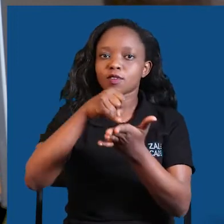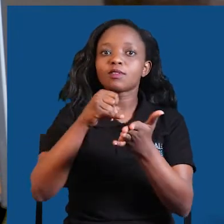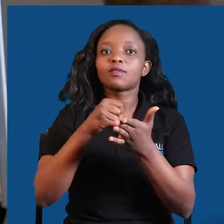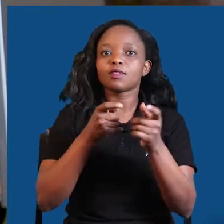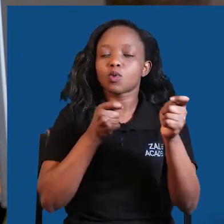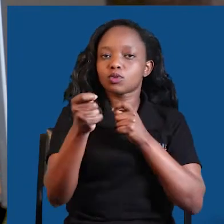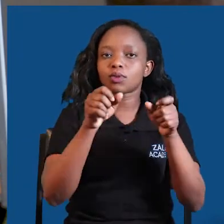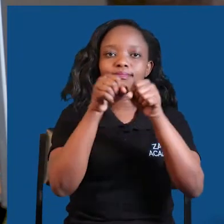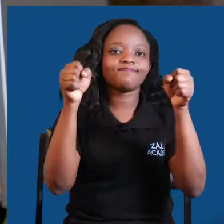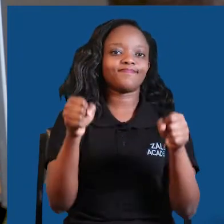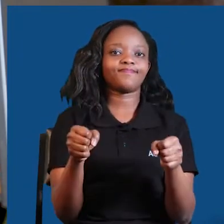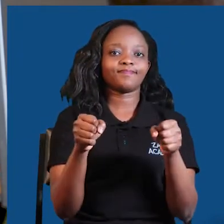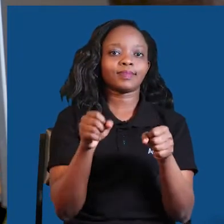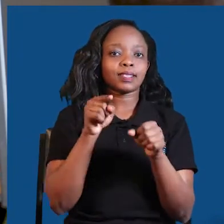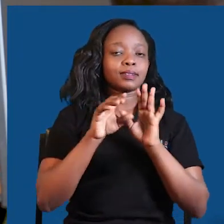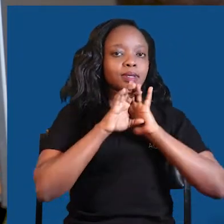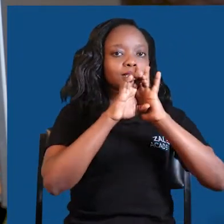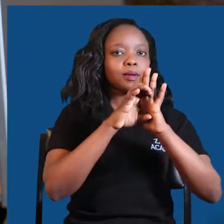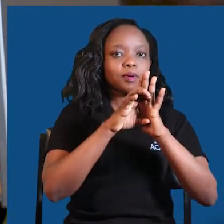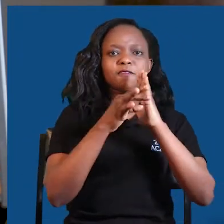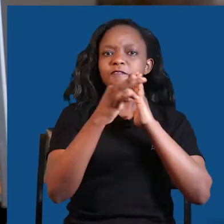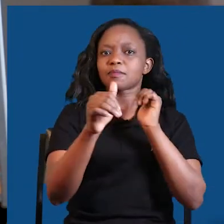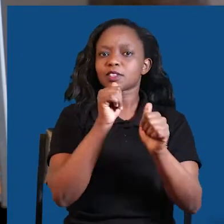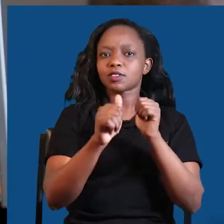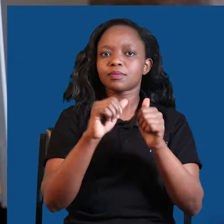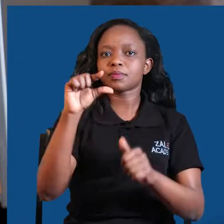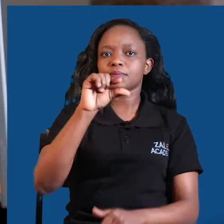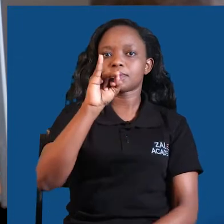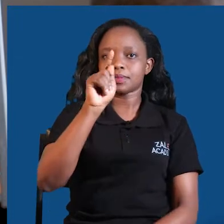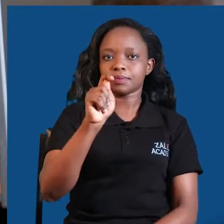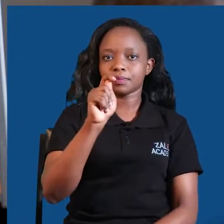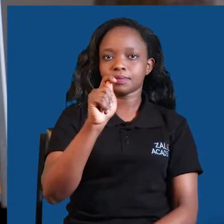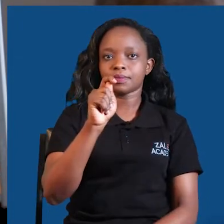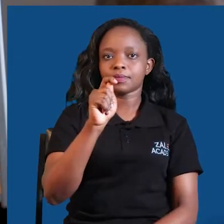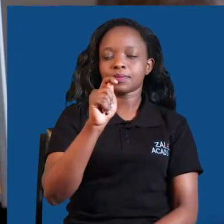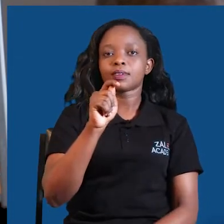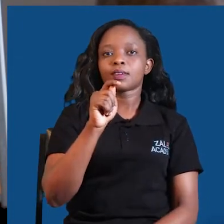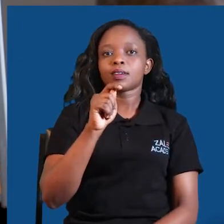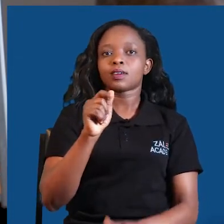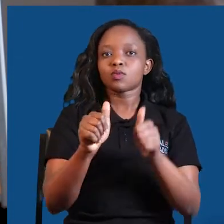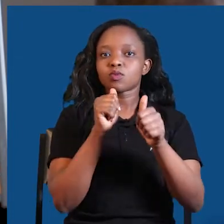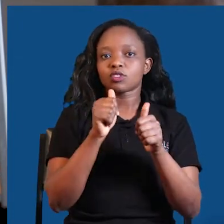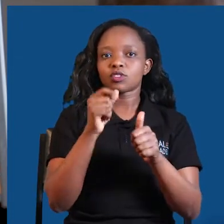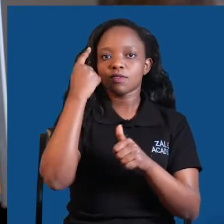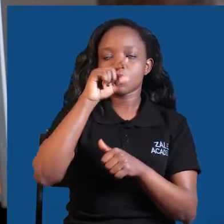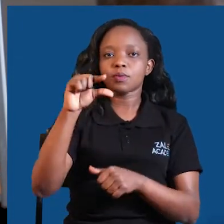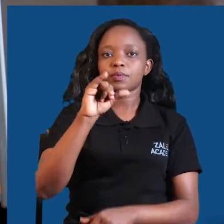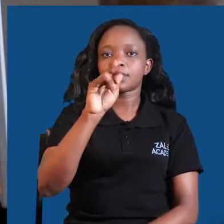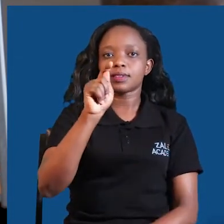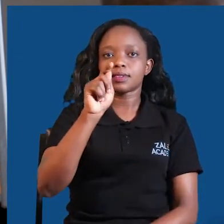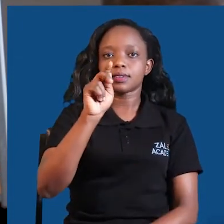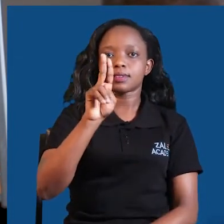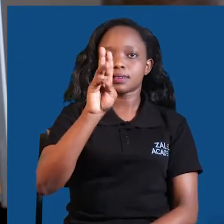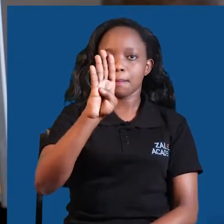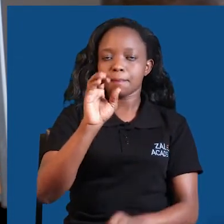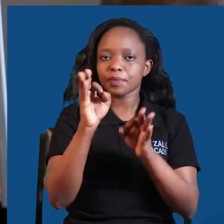some version control systems. And this, for example, the most popular one is called Git or GitHub in there. So for GitHub,